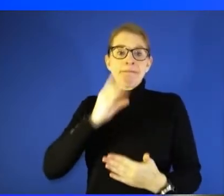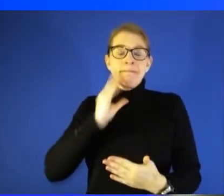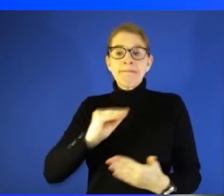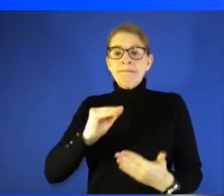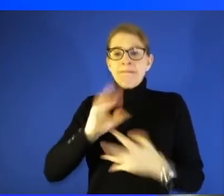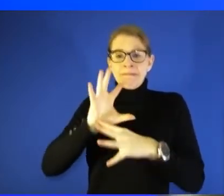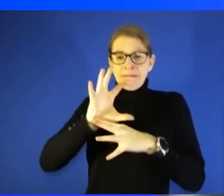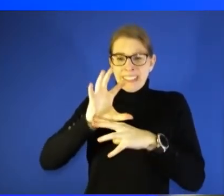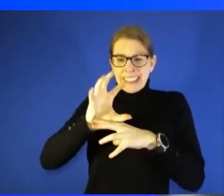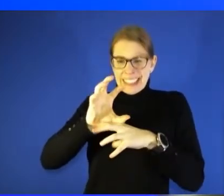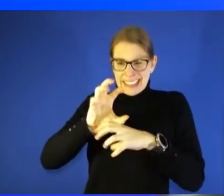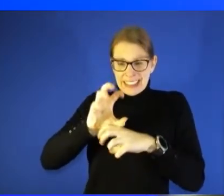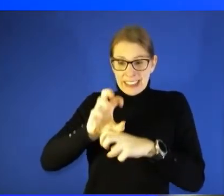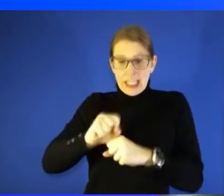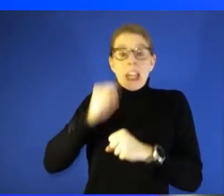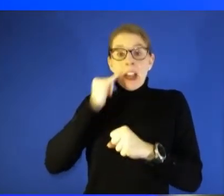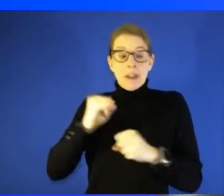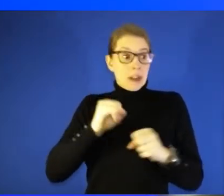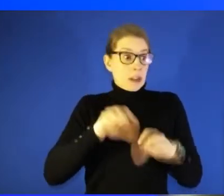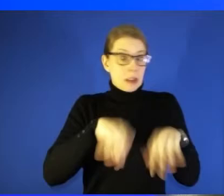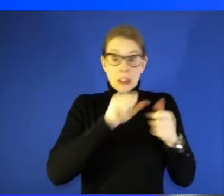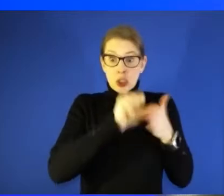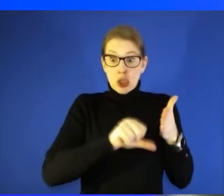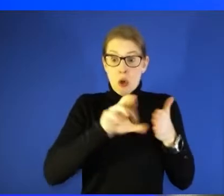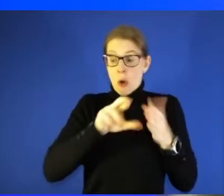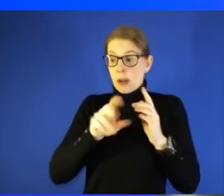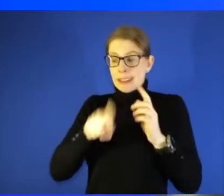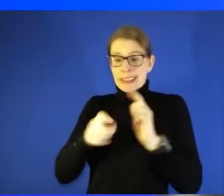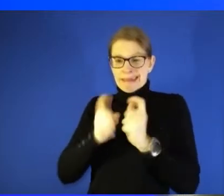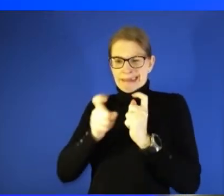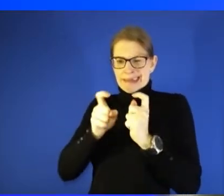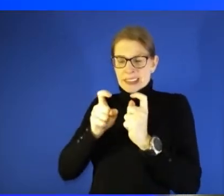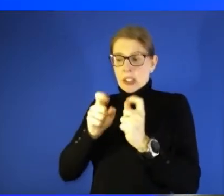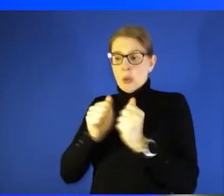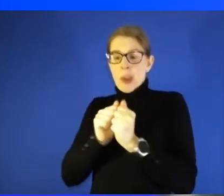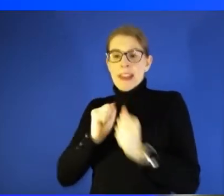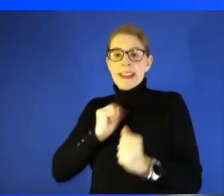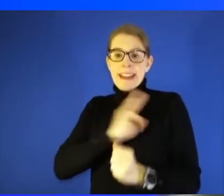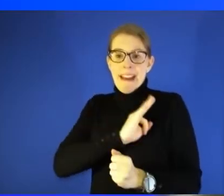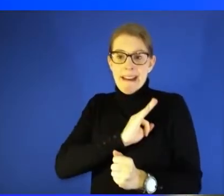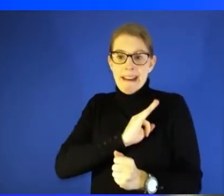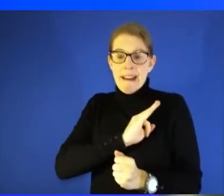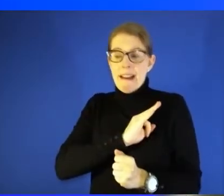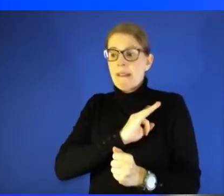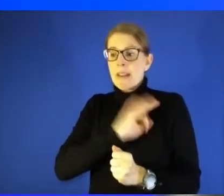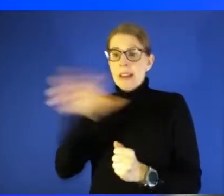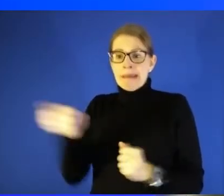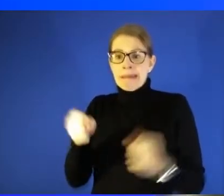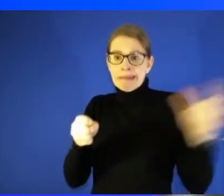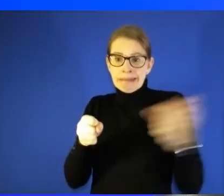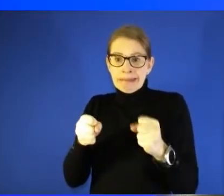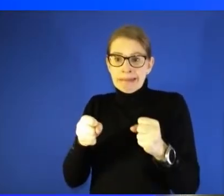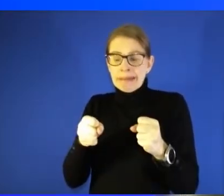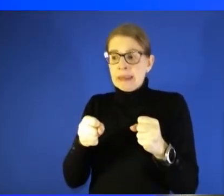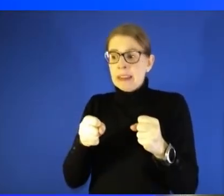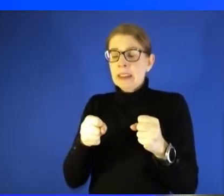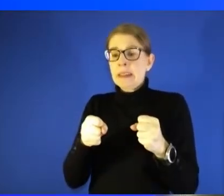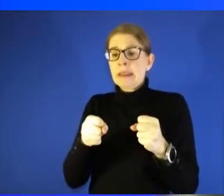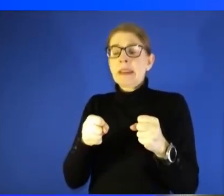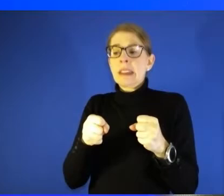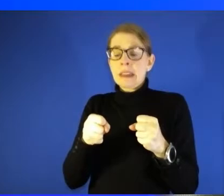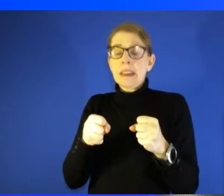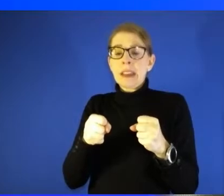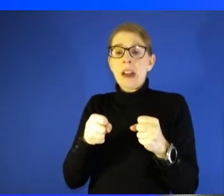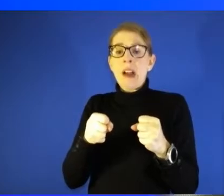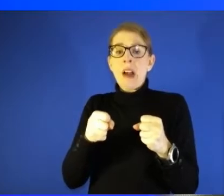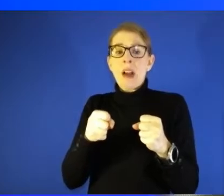adaptation where we've reduced surgeries or we've made other changes with our with who we bring to help staff. But but we're all